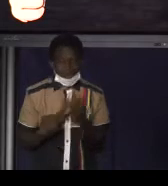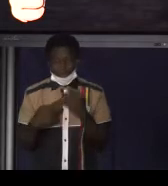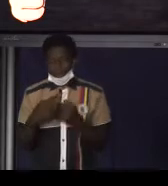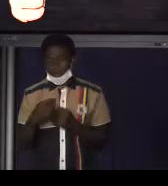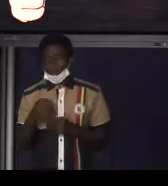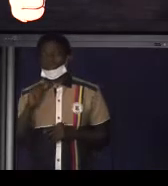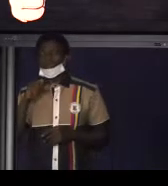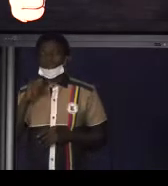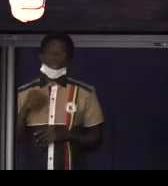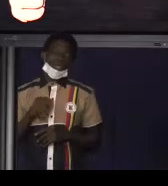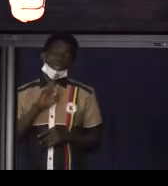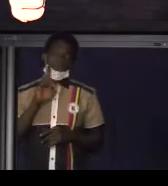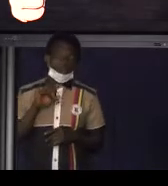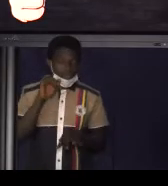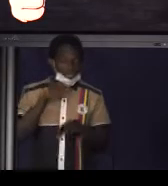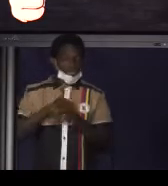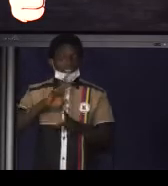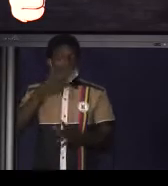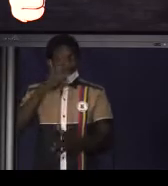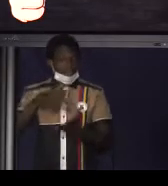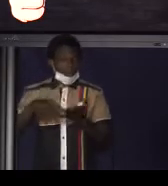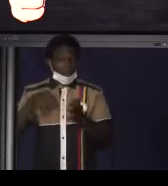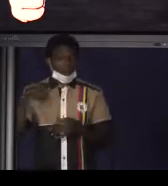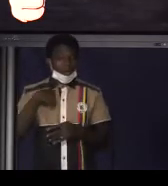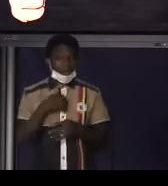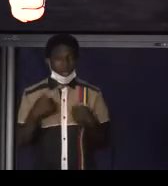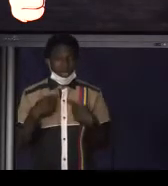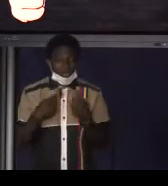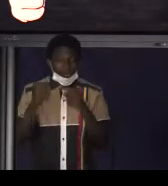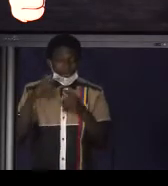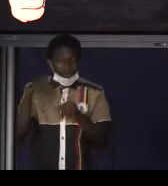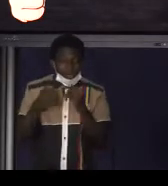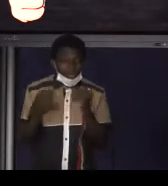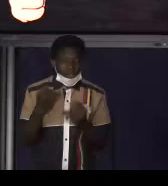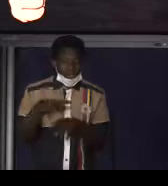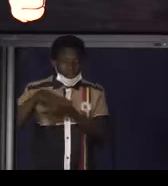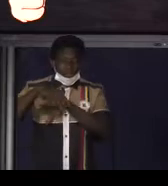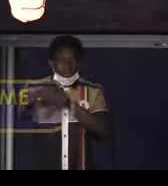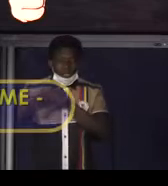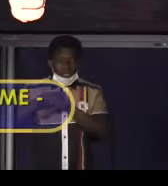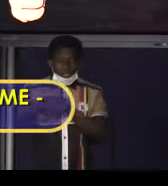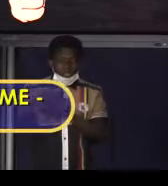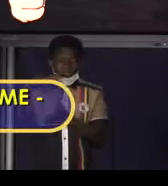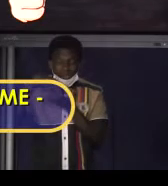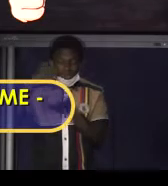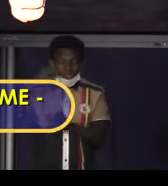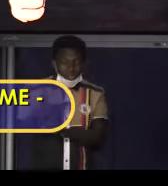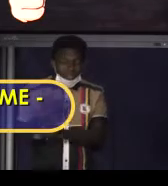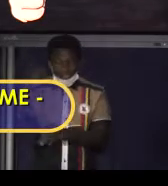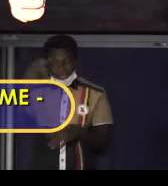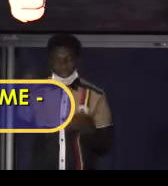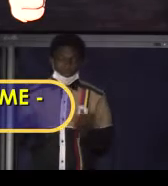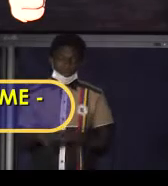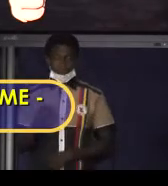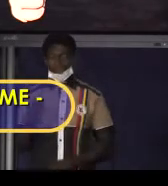doubled. Yes, being used as the second part. We have come to the end of the English Studies lesson for